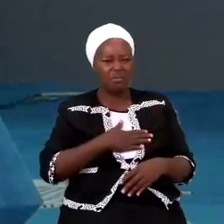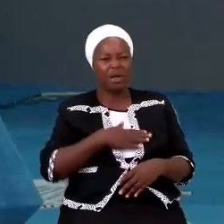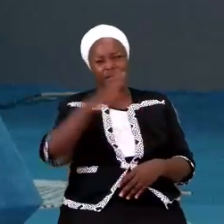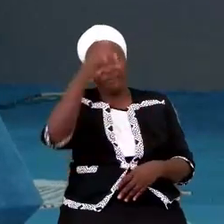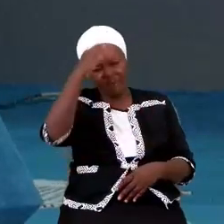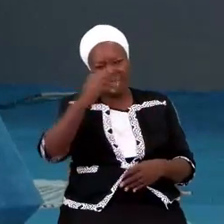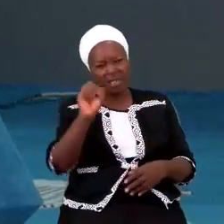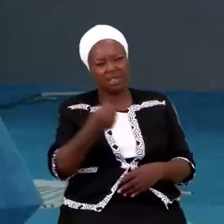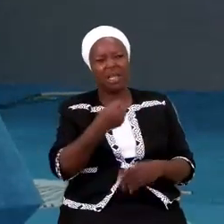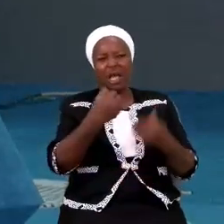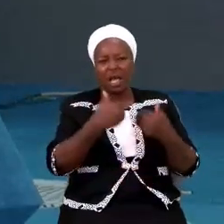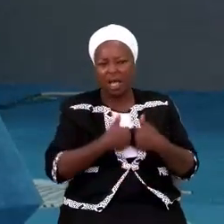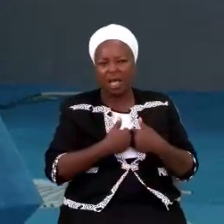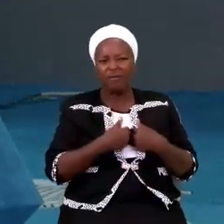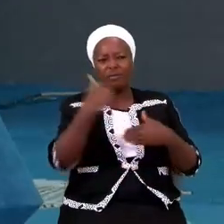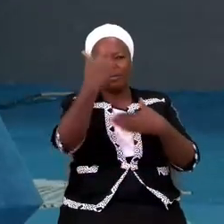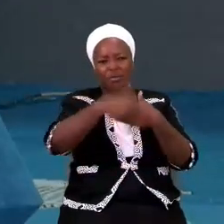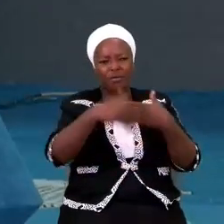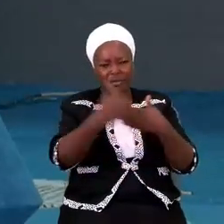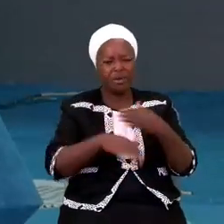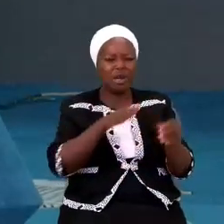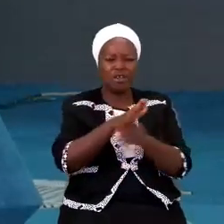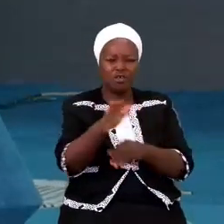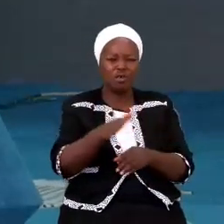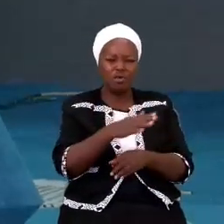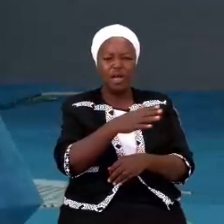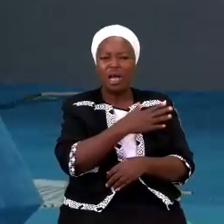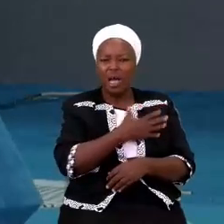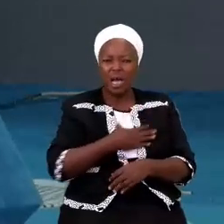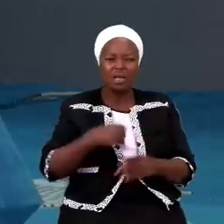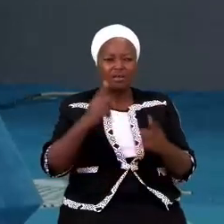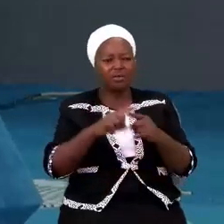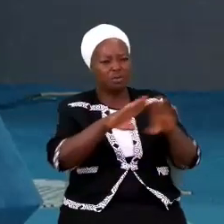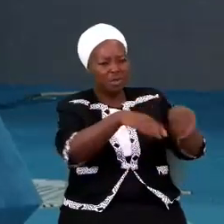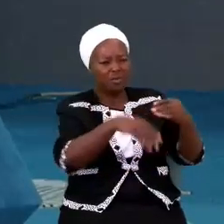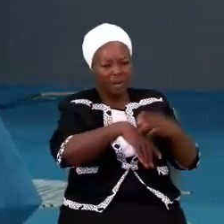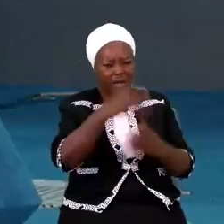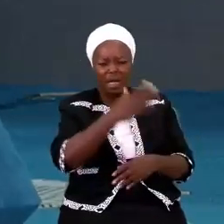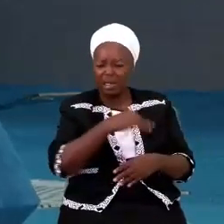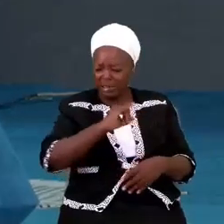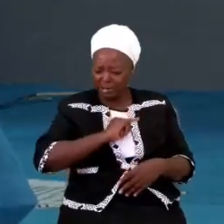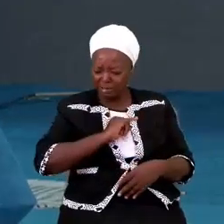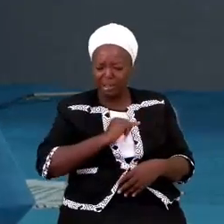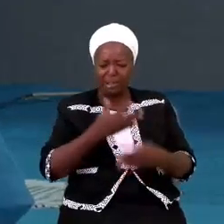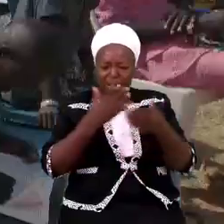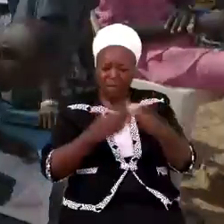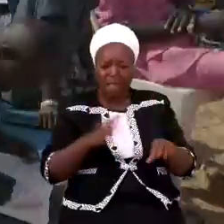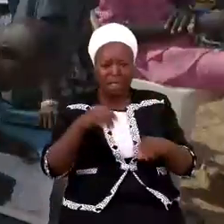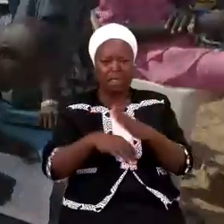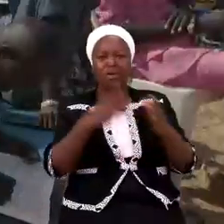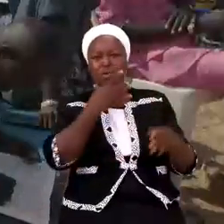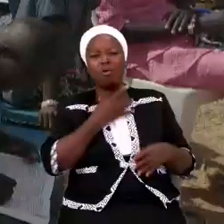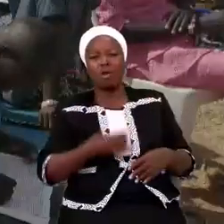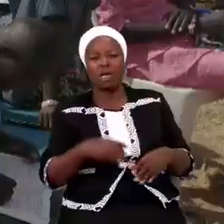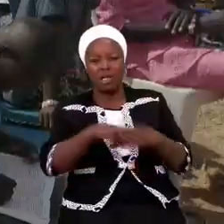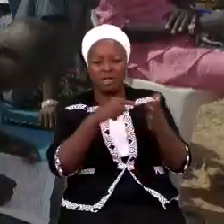this place. Look at this in verse 18 now. In verse 18 it says, I will arise and go to